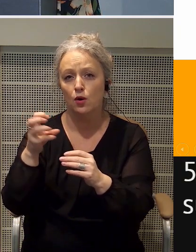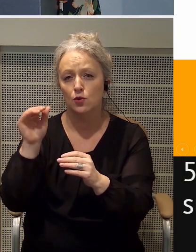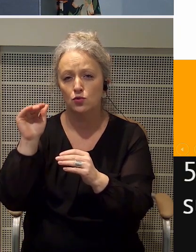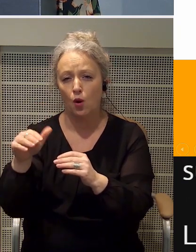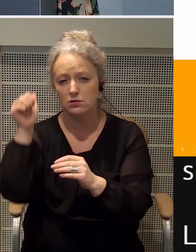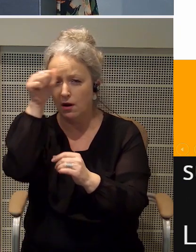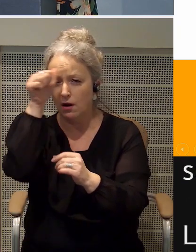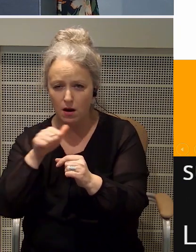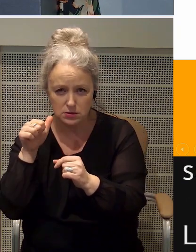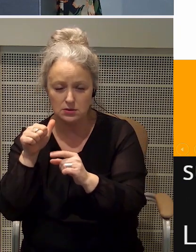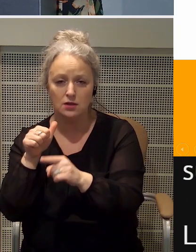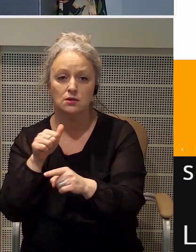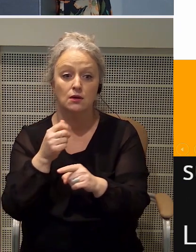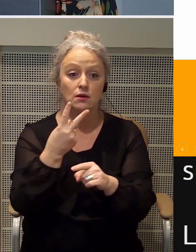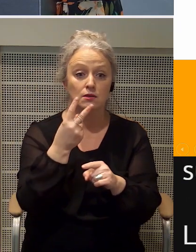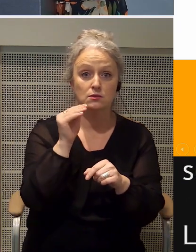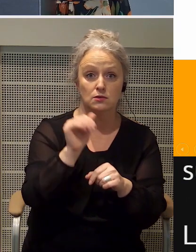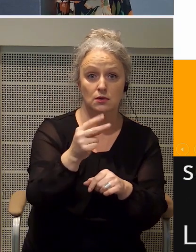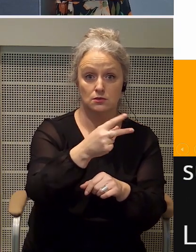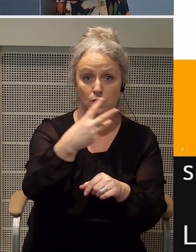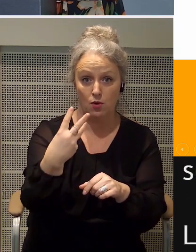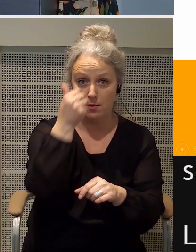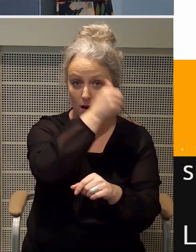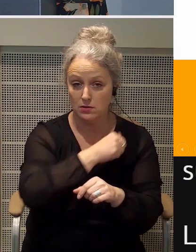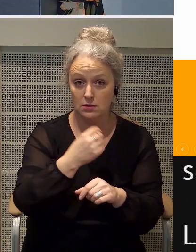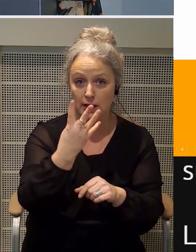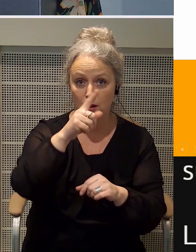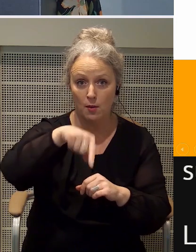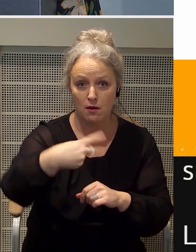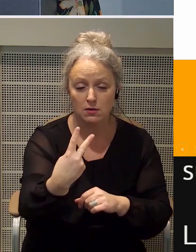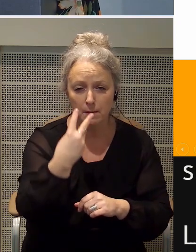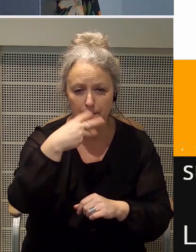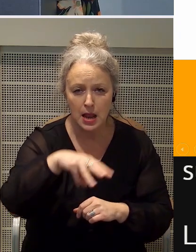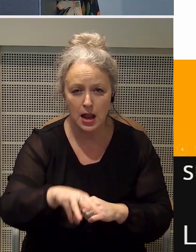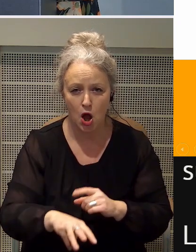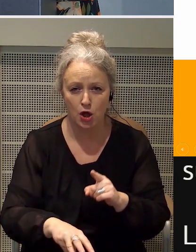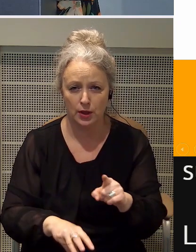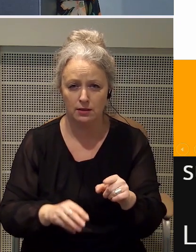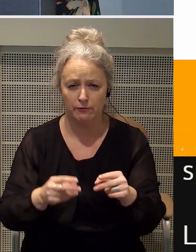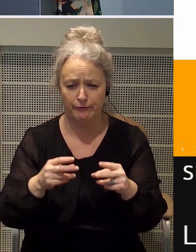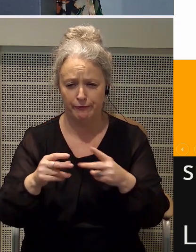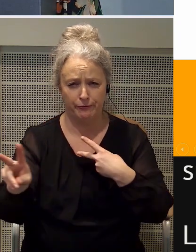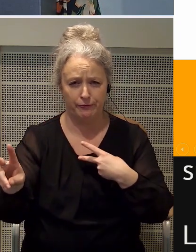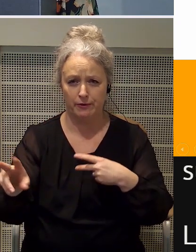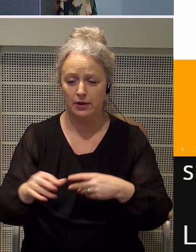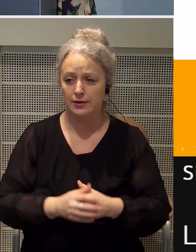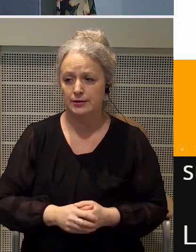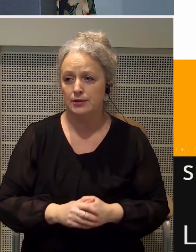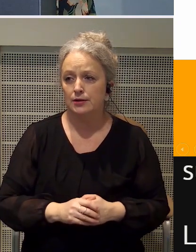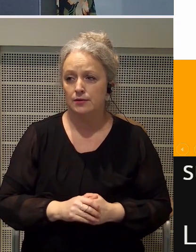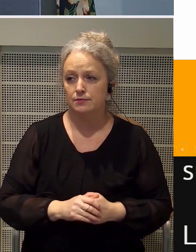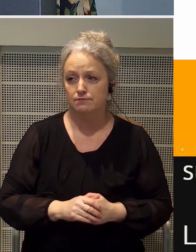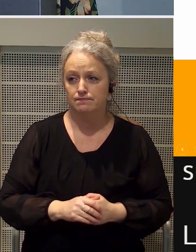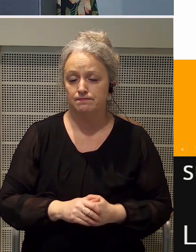So we can see the difference between 2017 and the last year. It was